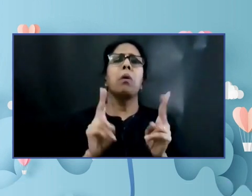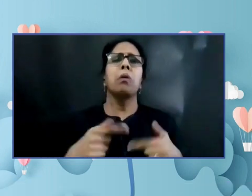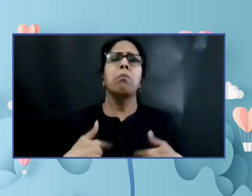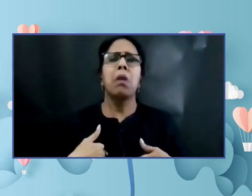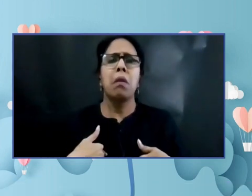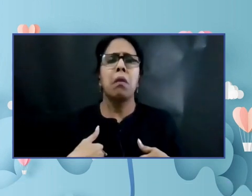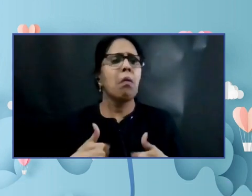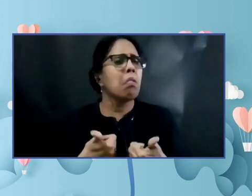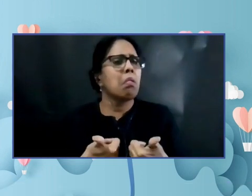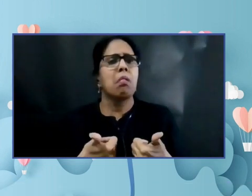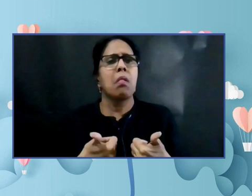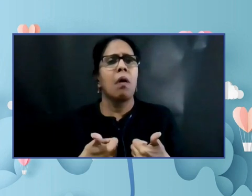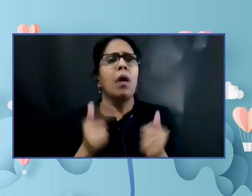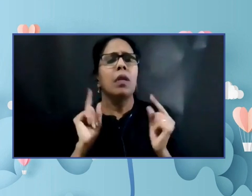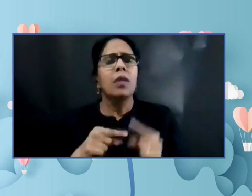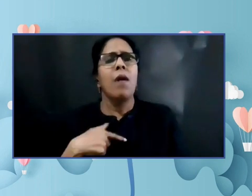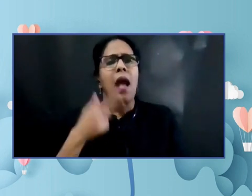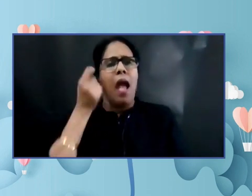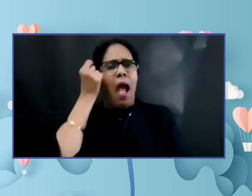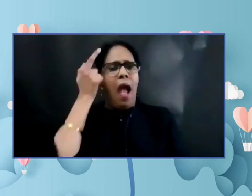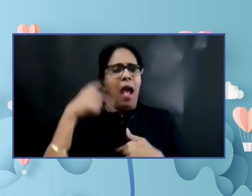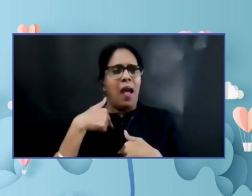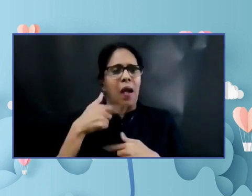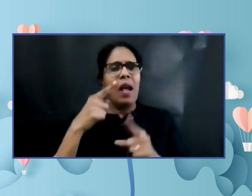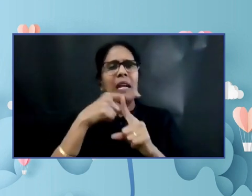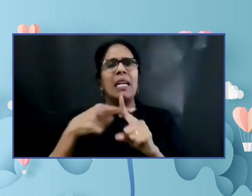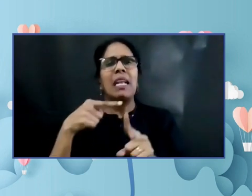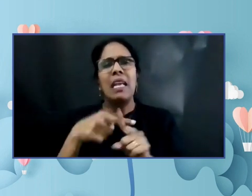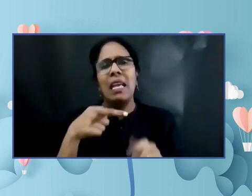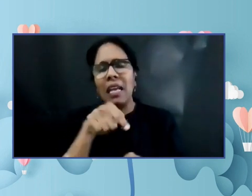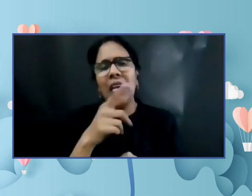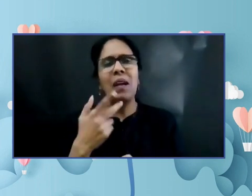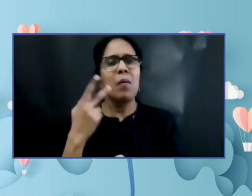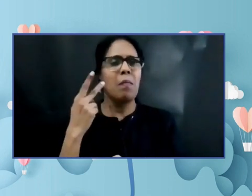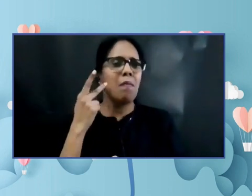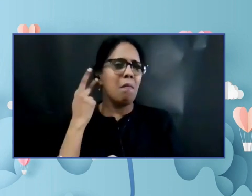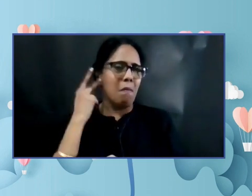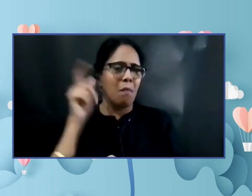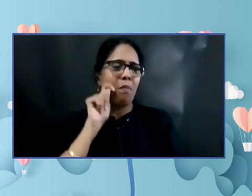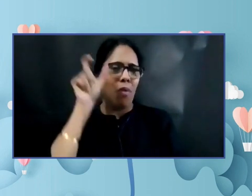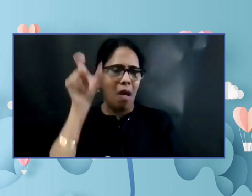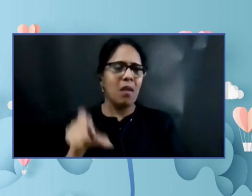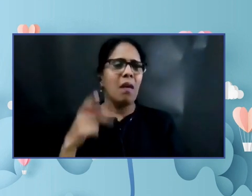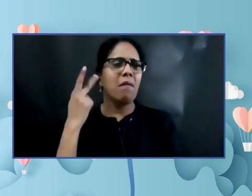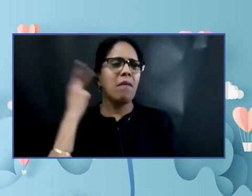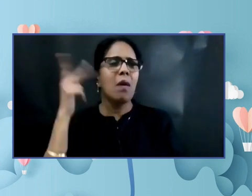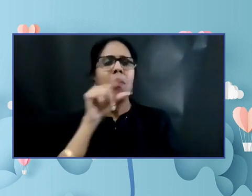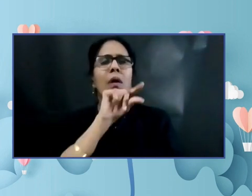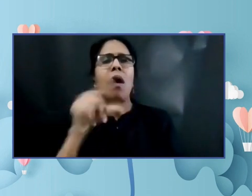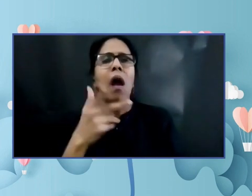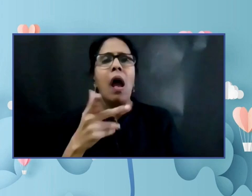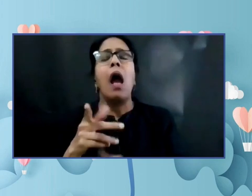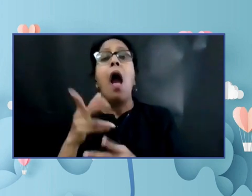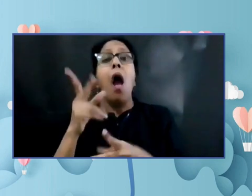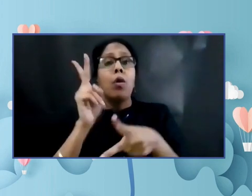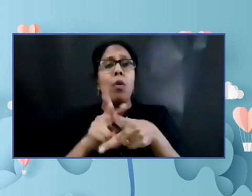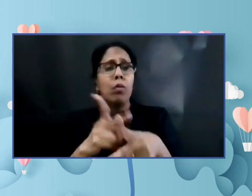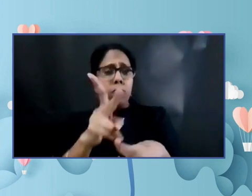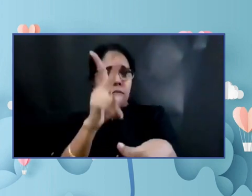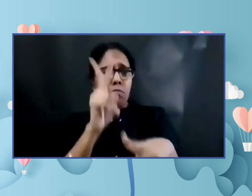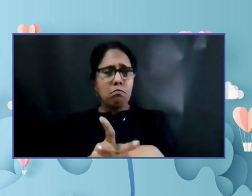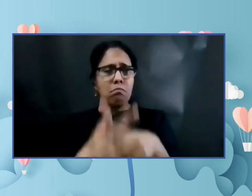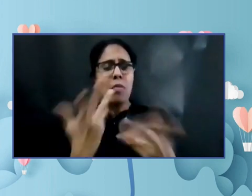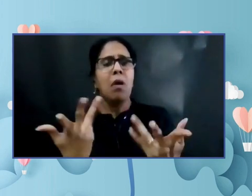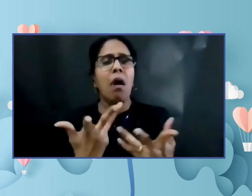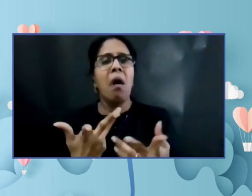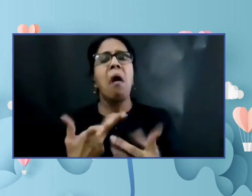that, as the Greek philosopher Heraclitus worded well, change is the only constant. And for that